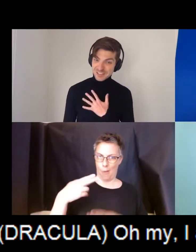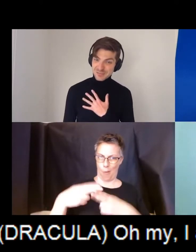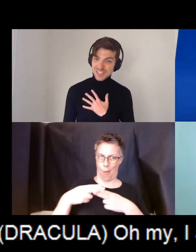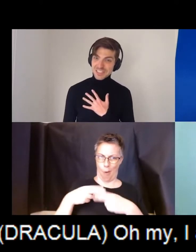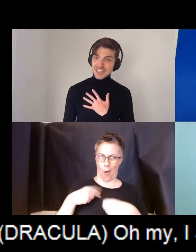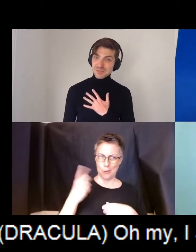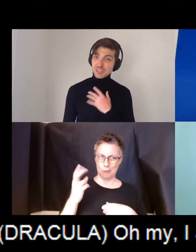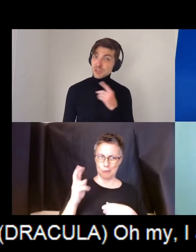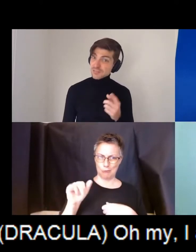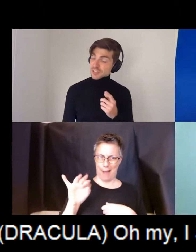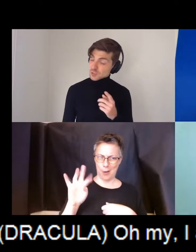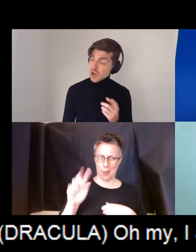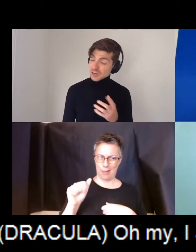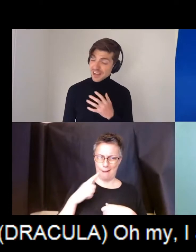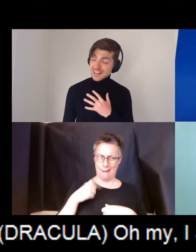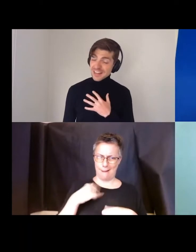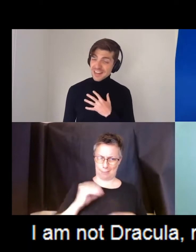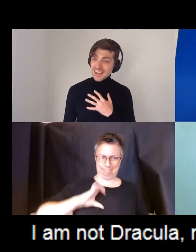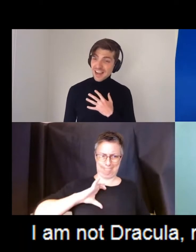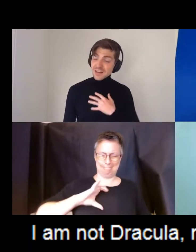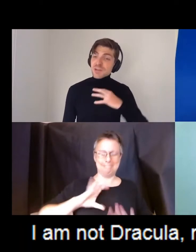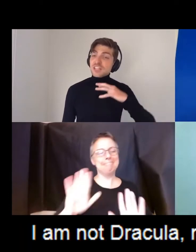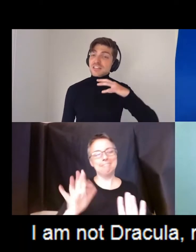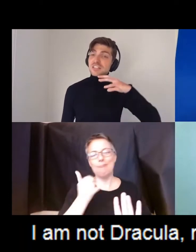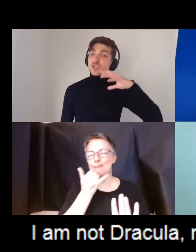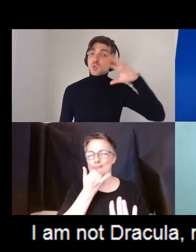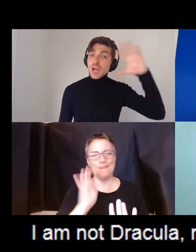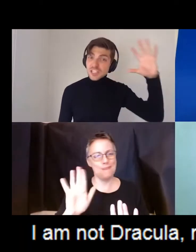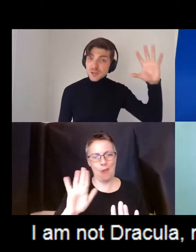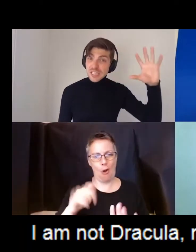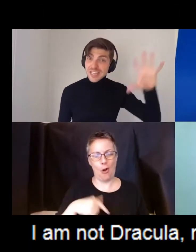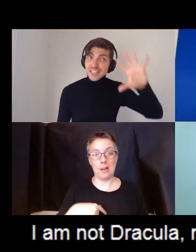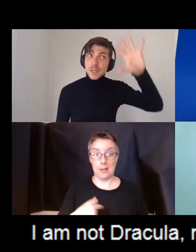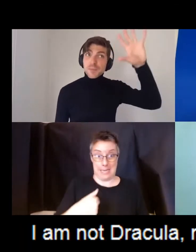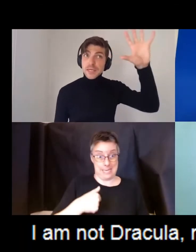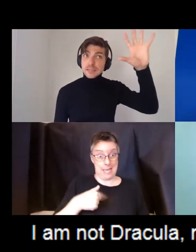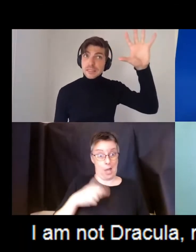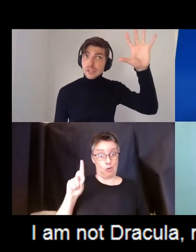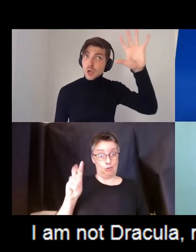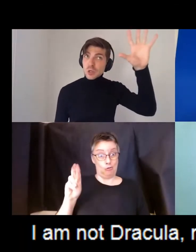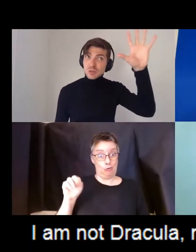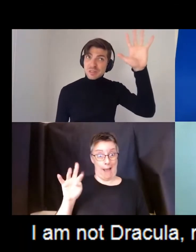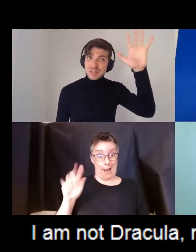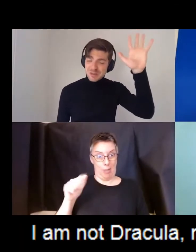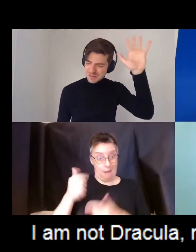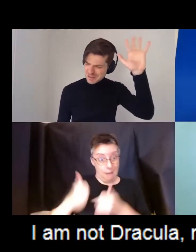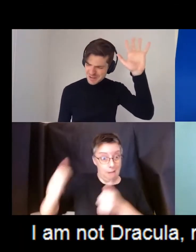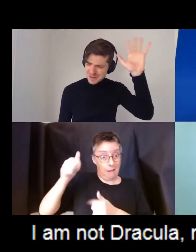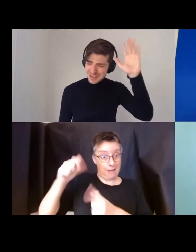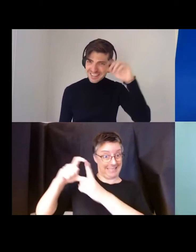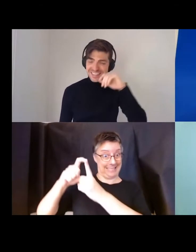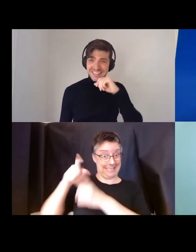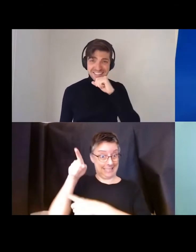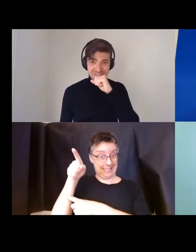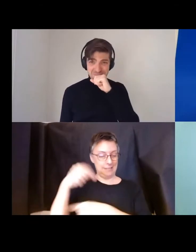very flattered, but you have this wrong. I am not Dracula, not the big D. No, no,